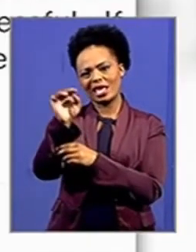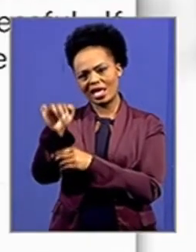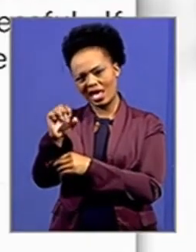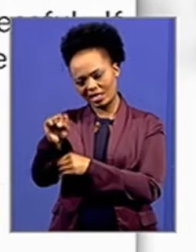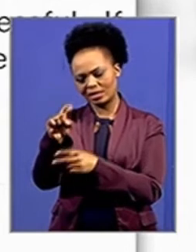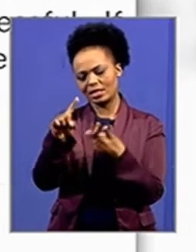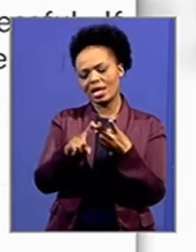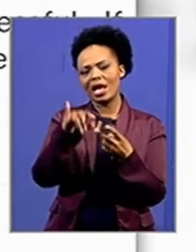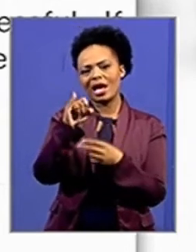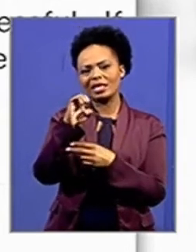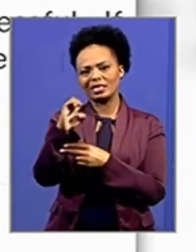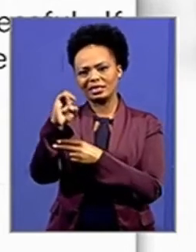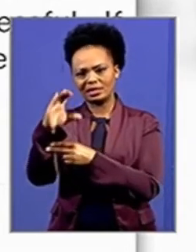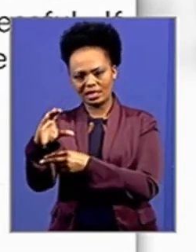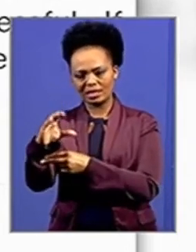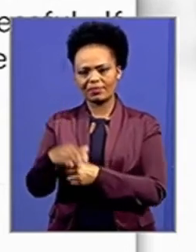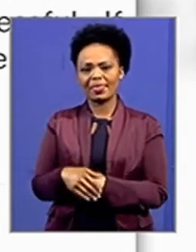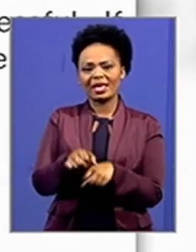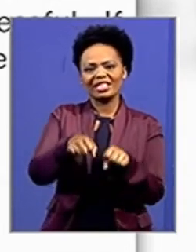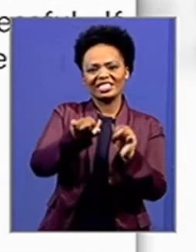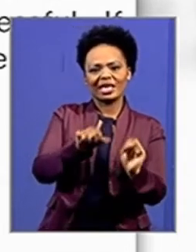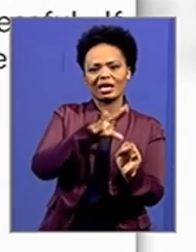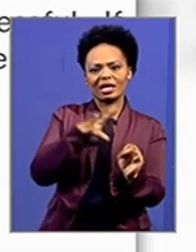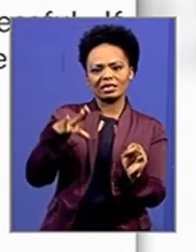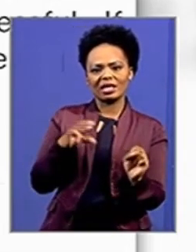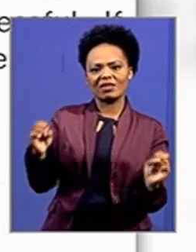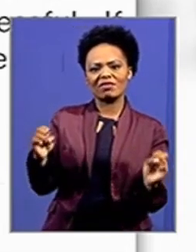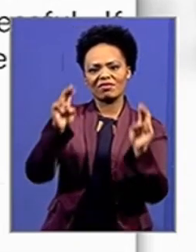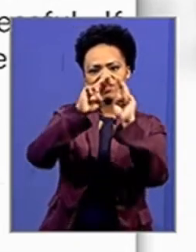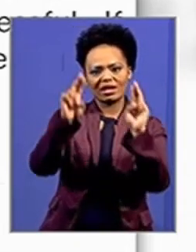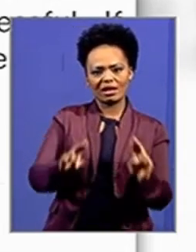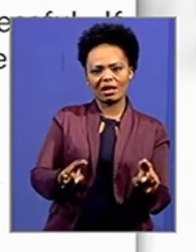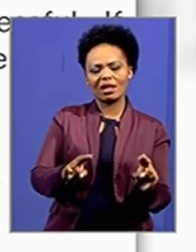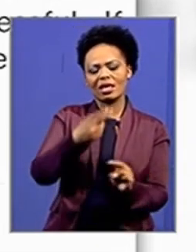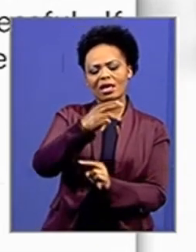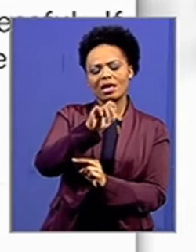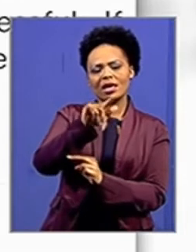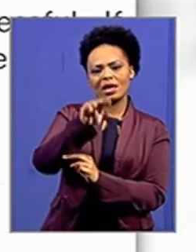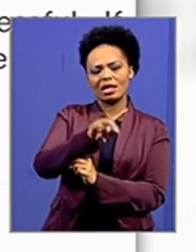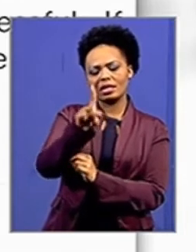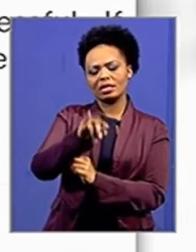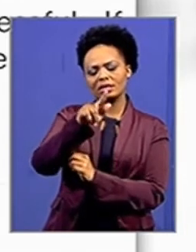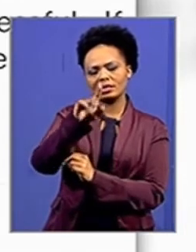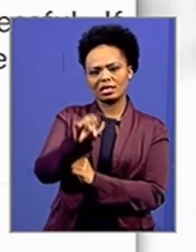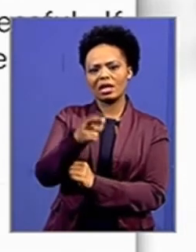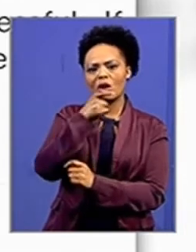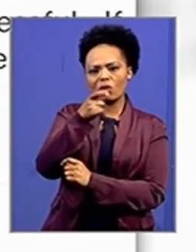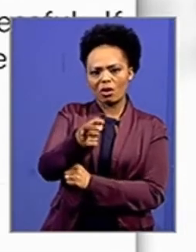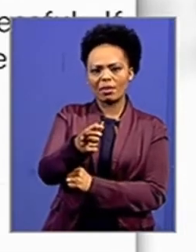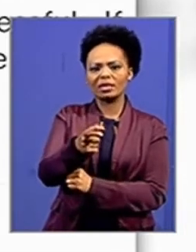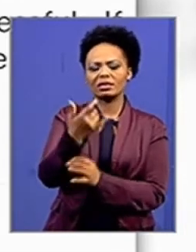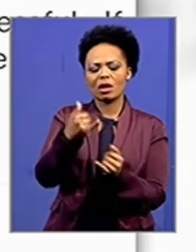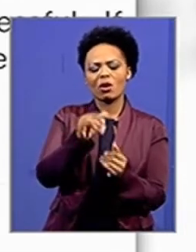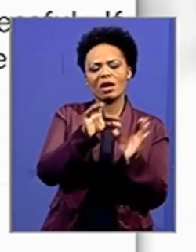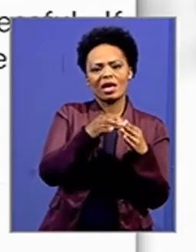IEC. E le monnastilo wa khansele ya Federal Helen Zille o tlhagisitse maikutlo go ya ka go gogela morago ga ANC